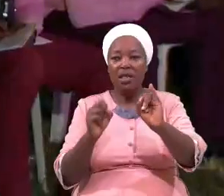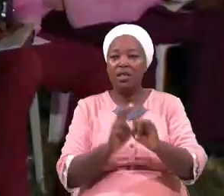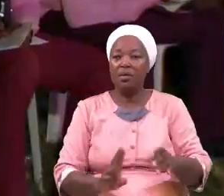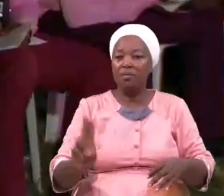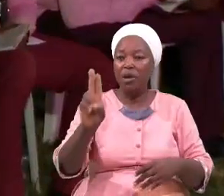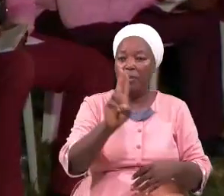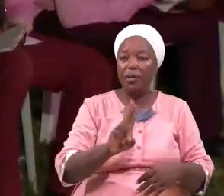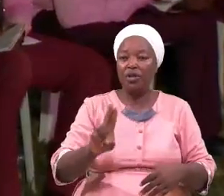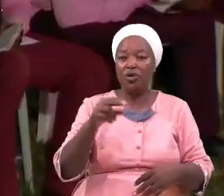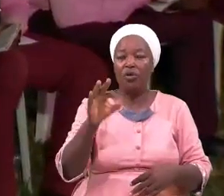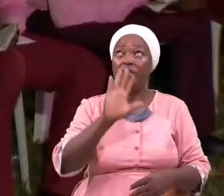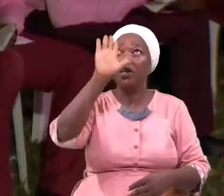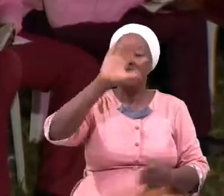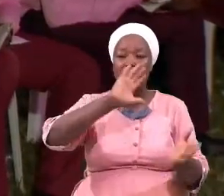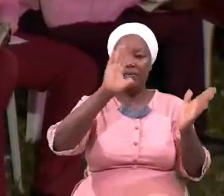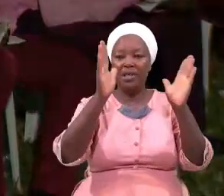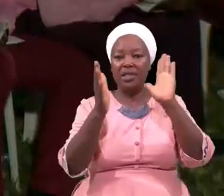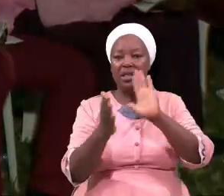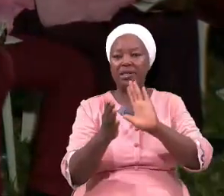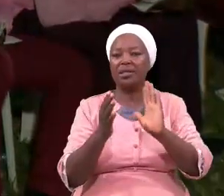implementation of his precepts.